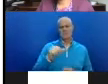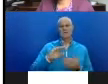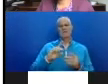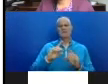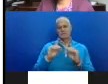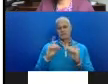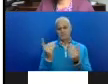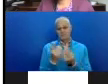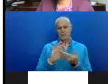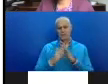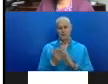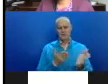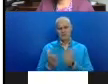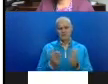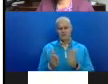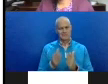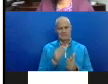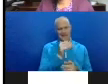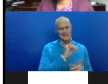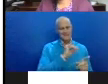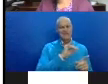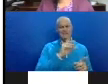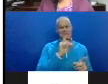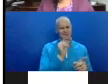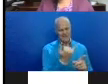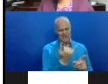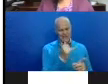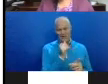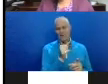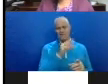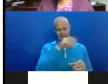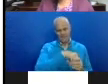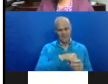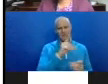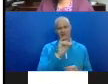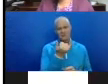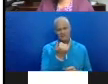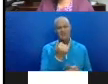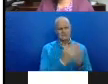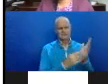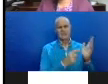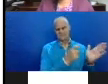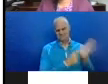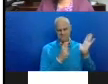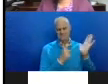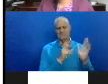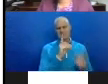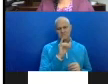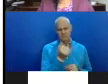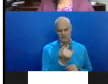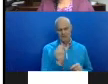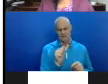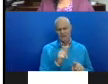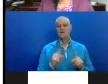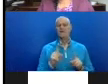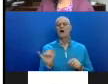you do not have to be involved with the justice system to come into our process, although we do have people who are mandated through justice come into the program, but they